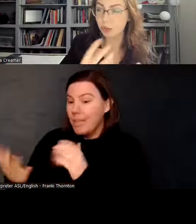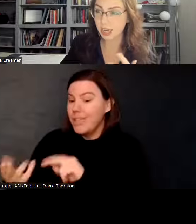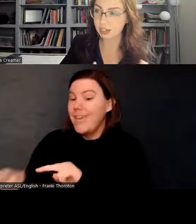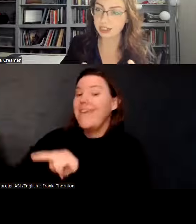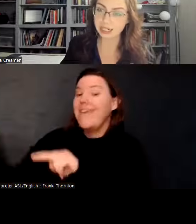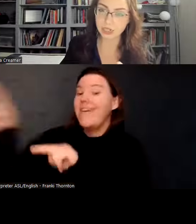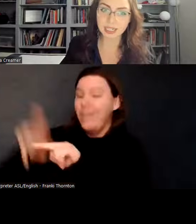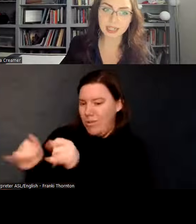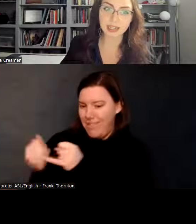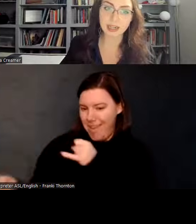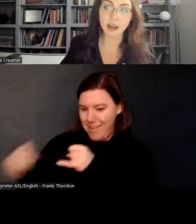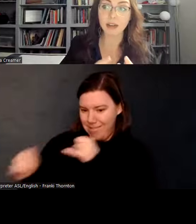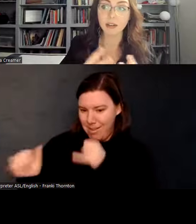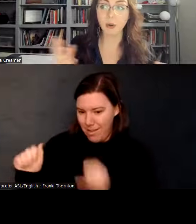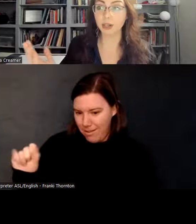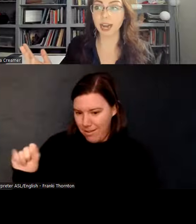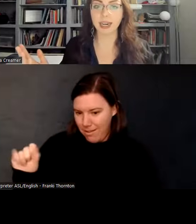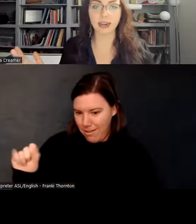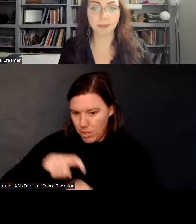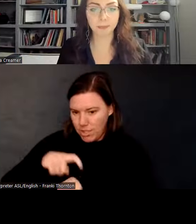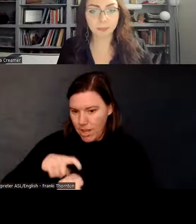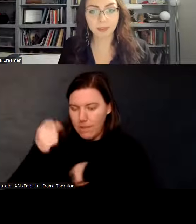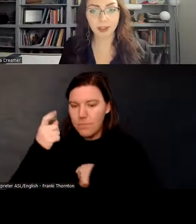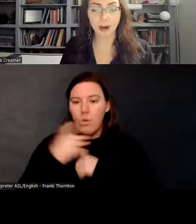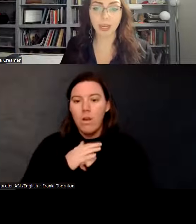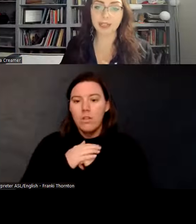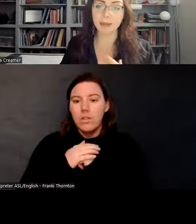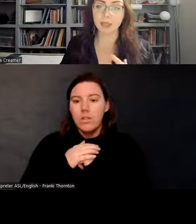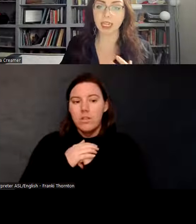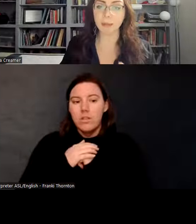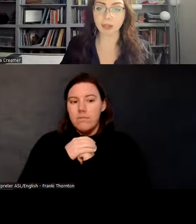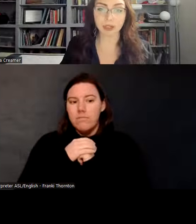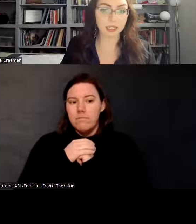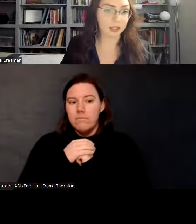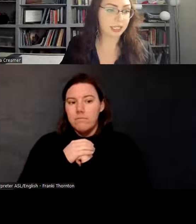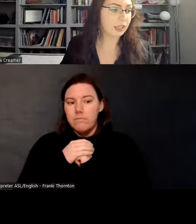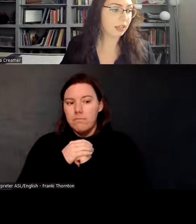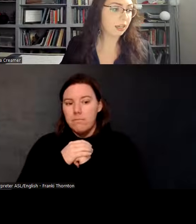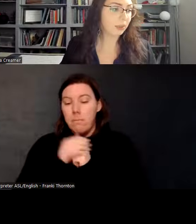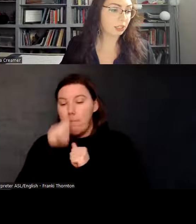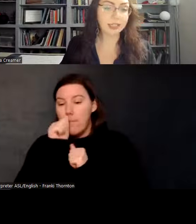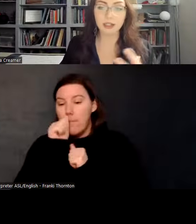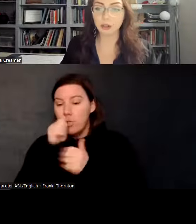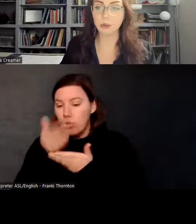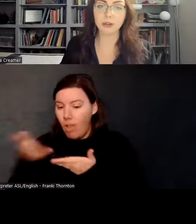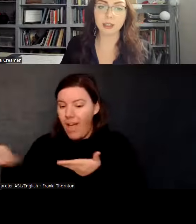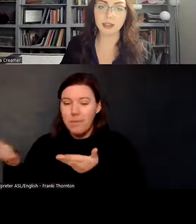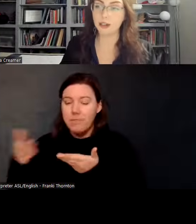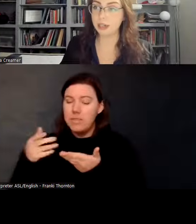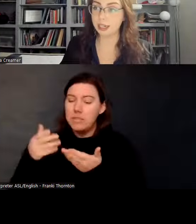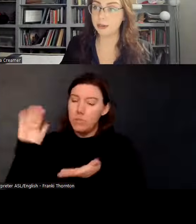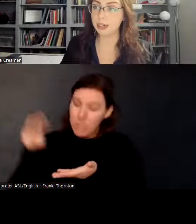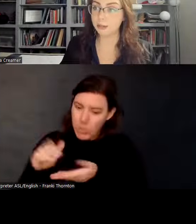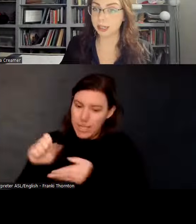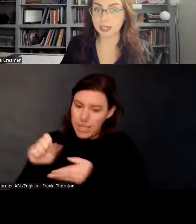items do tend to decrease, they are not totally eradicated. We have examples like personal seals, which still endure in